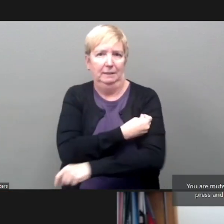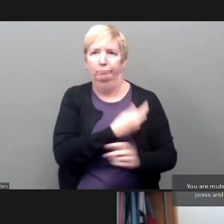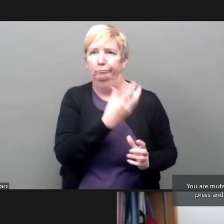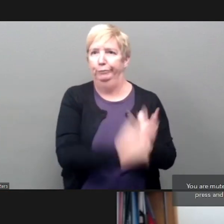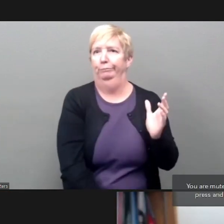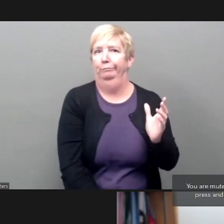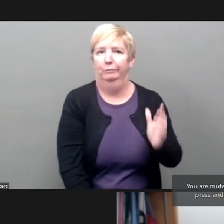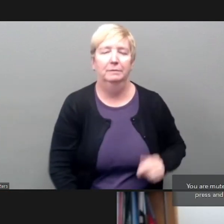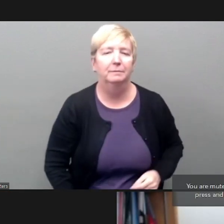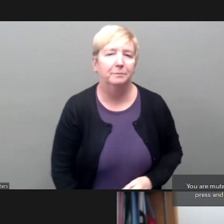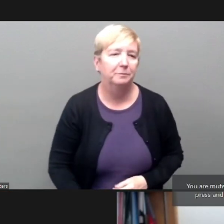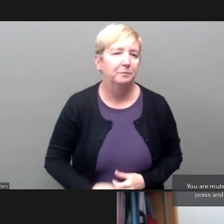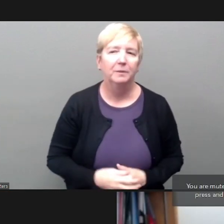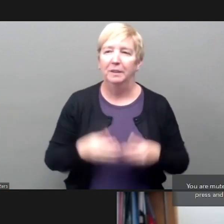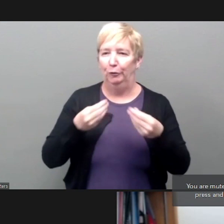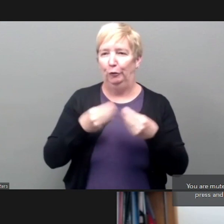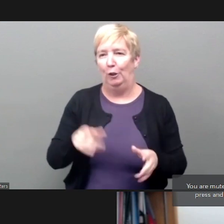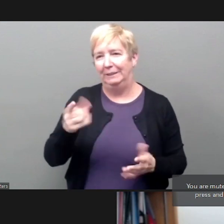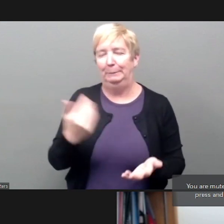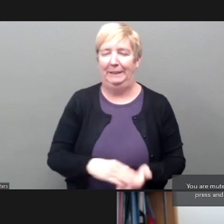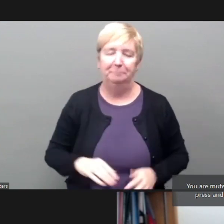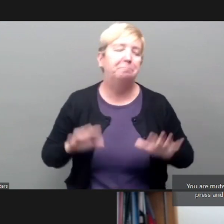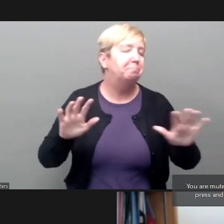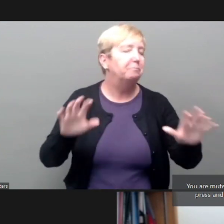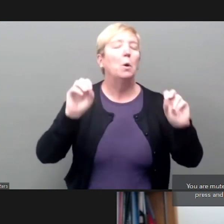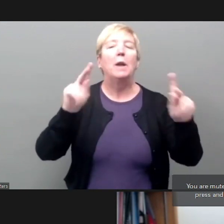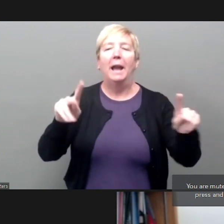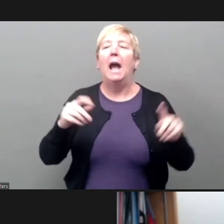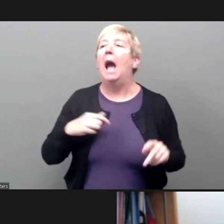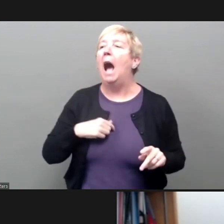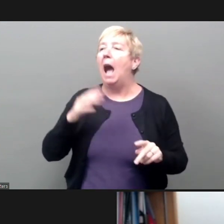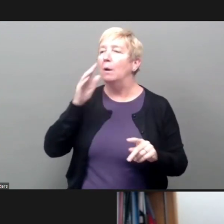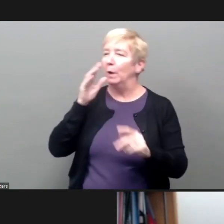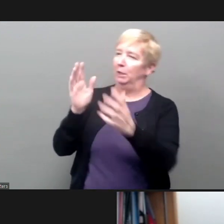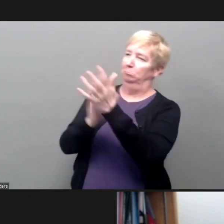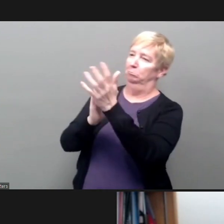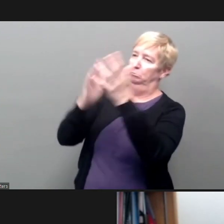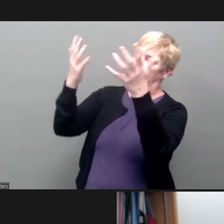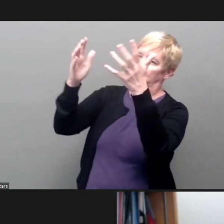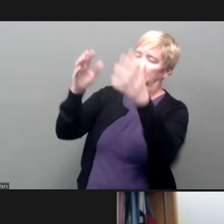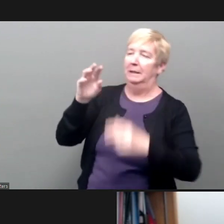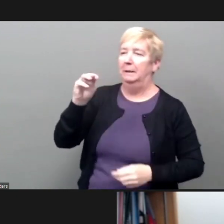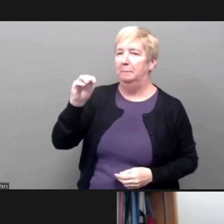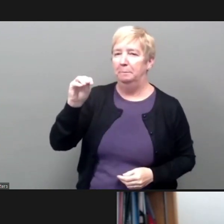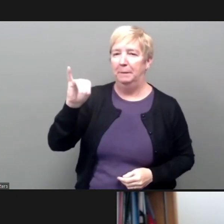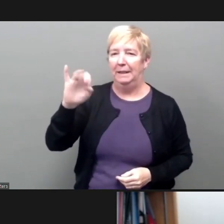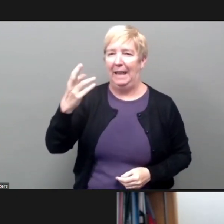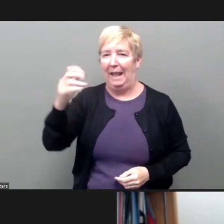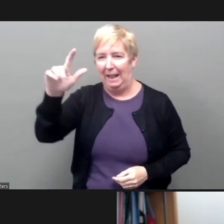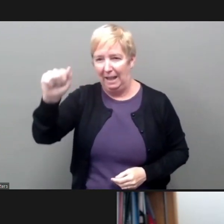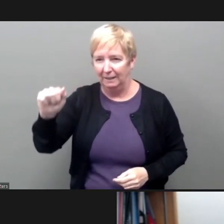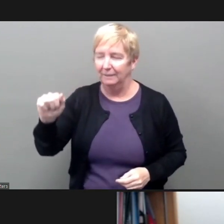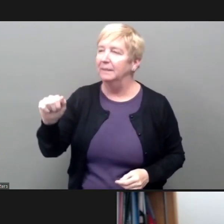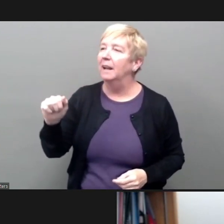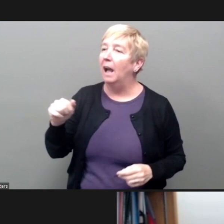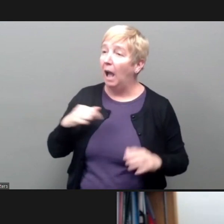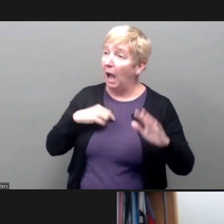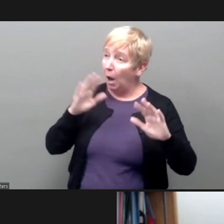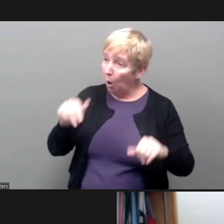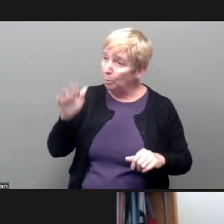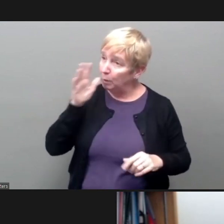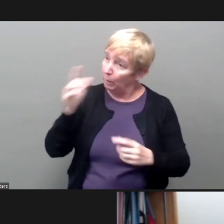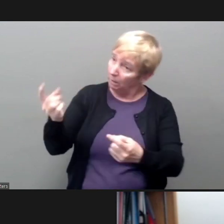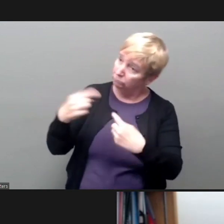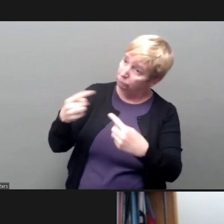Oh, darn, I think we've lost him again. Well, I'll echo his praise. Michaela, wonderful to have you with us. Hope you'll be part of our regular press corps here at